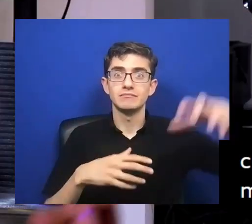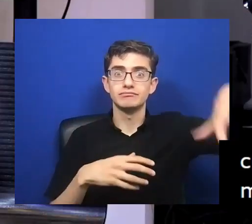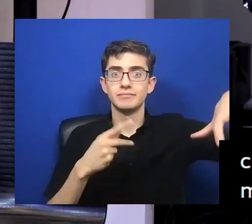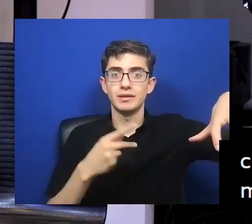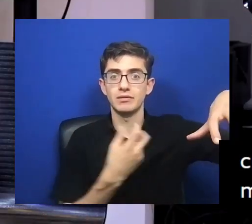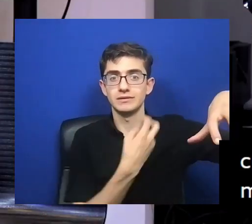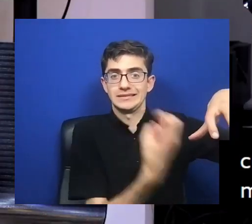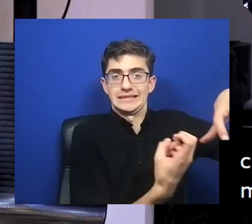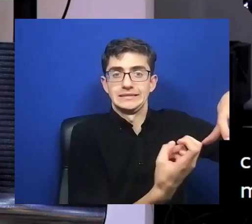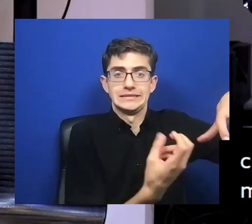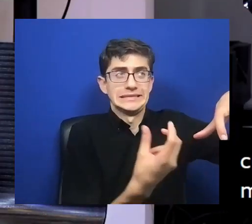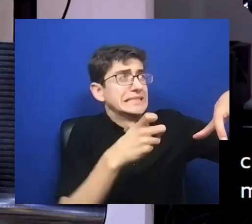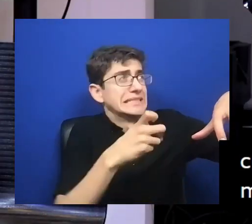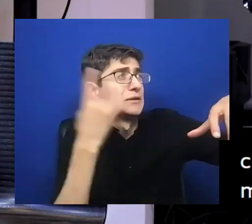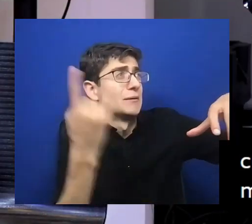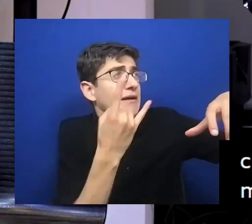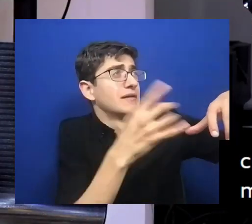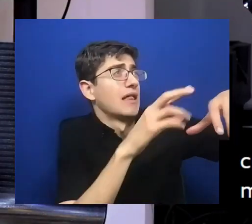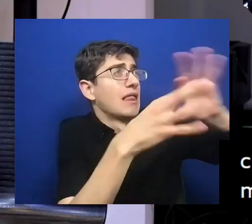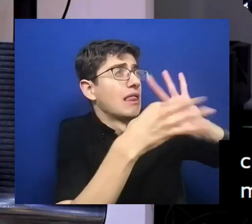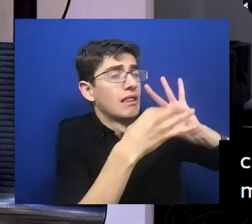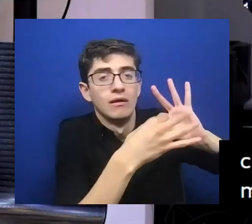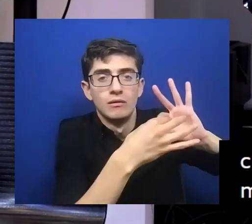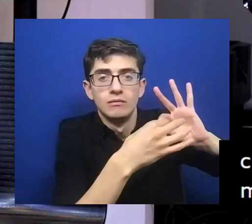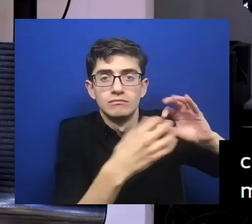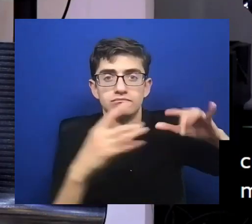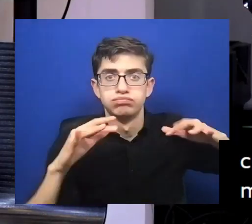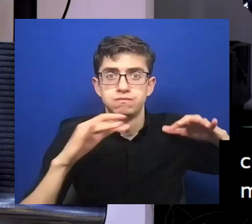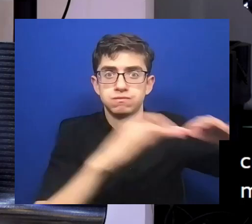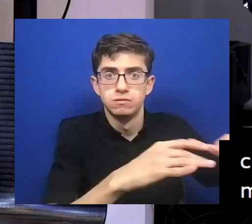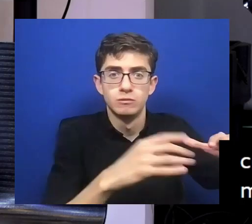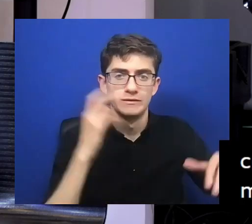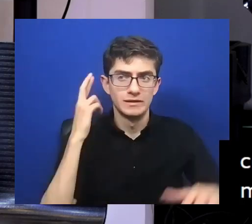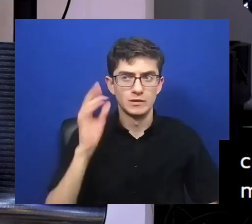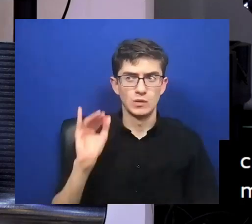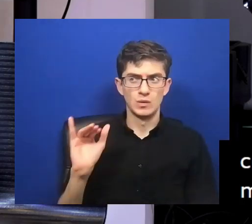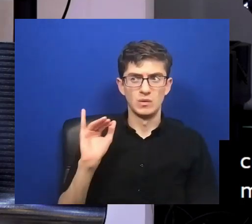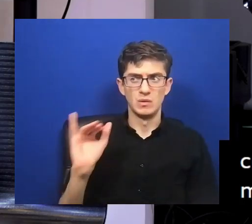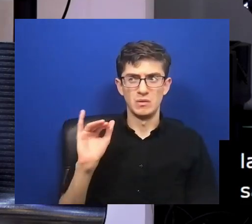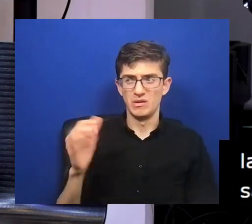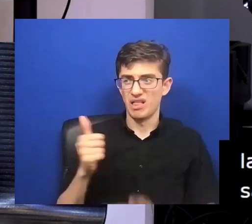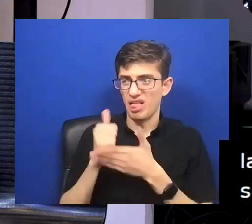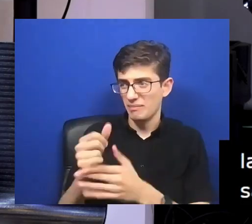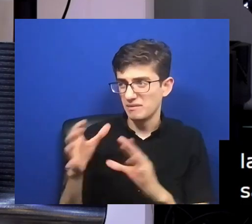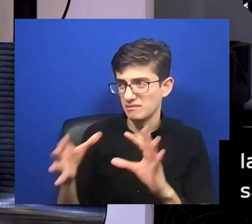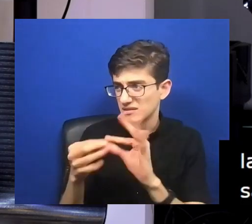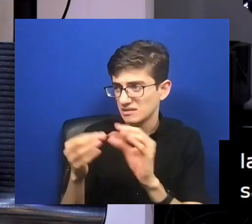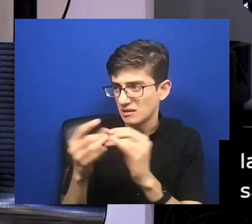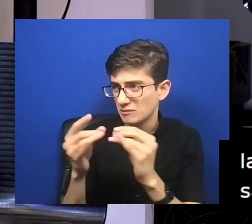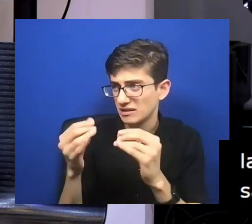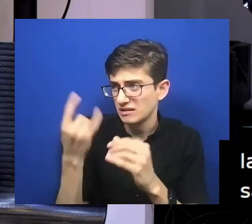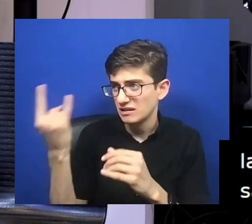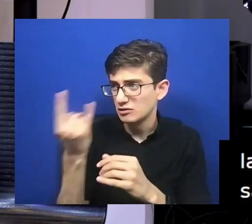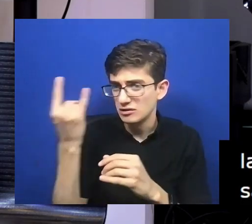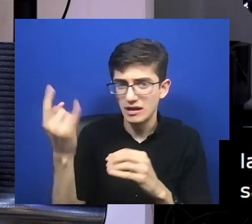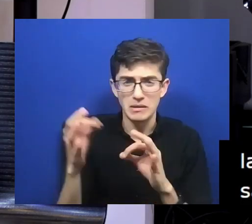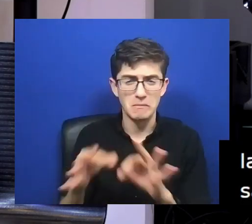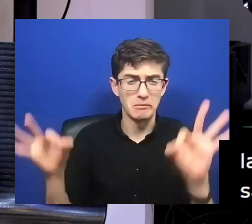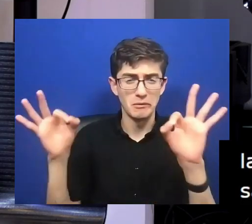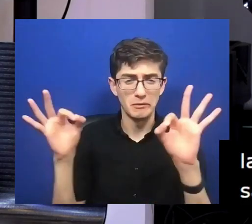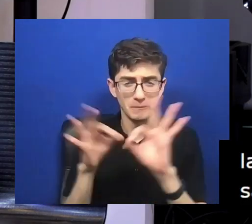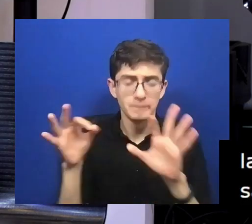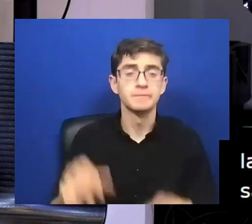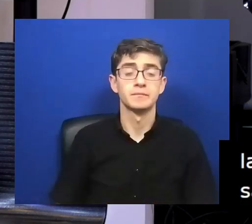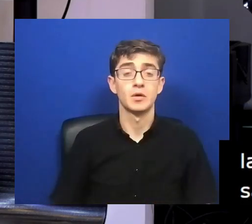was for us to help people get connected to the internet. So broadband equity and not just digital